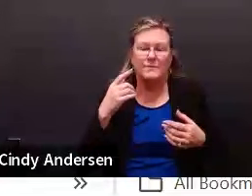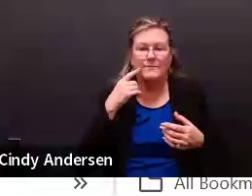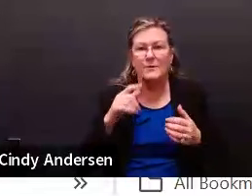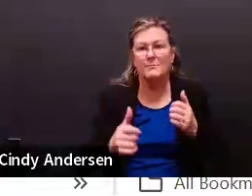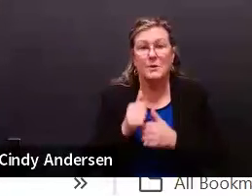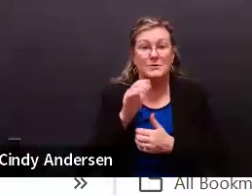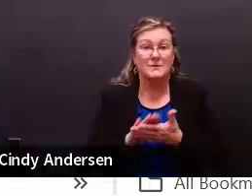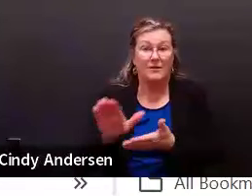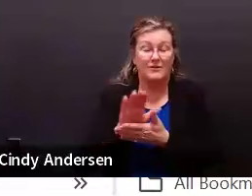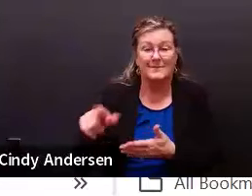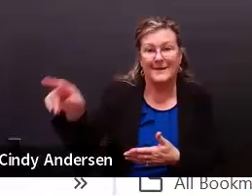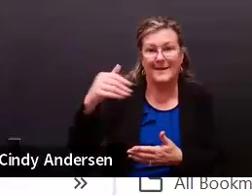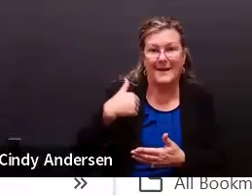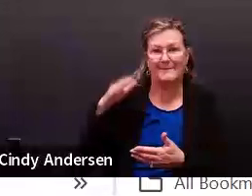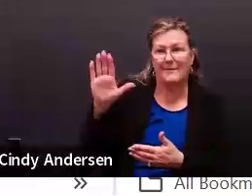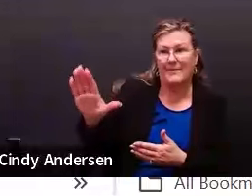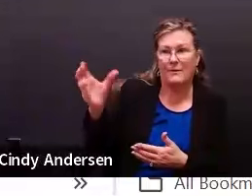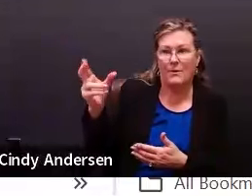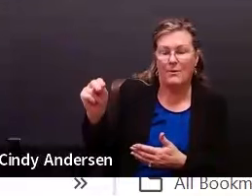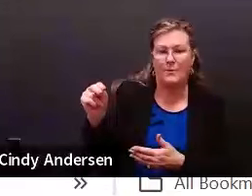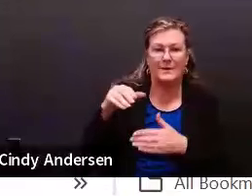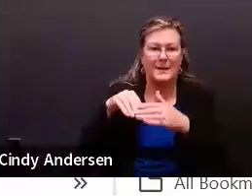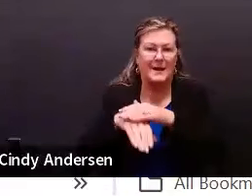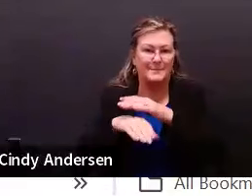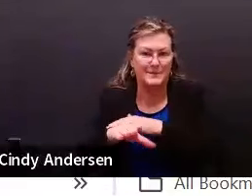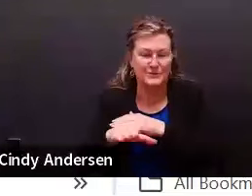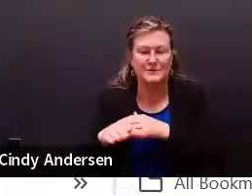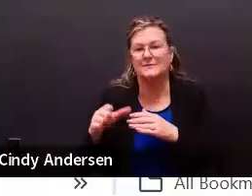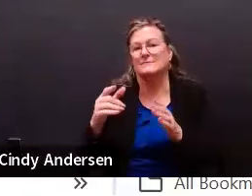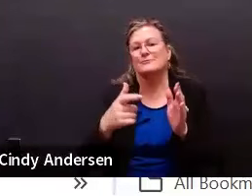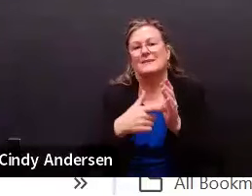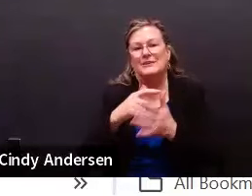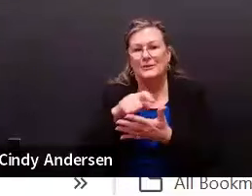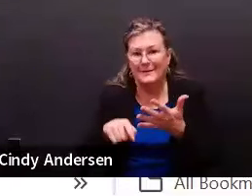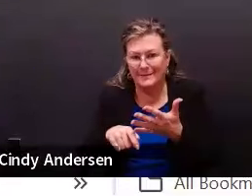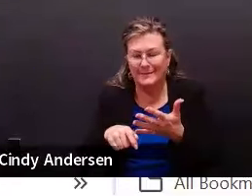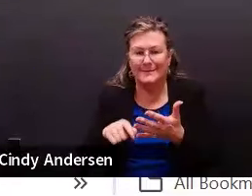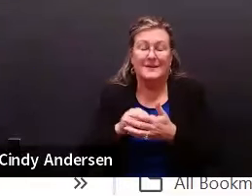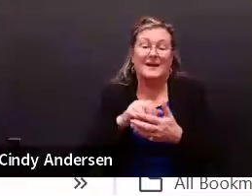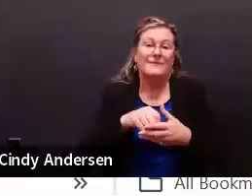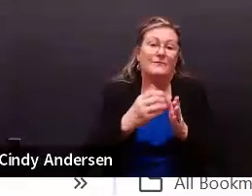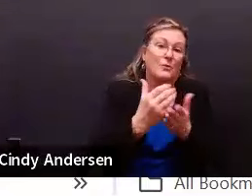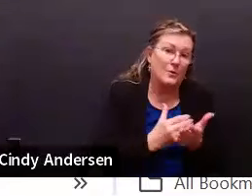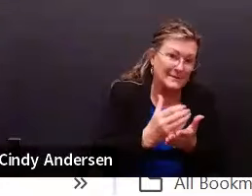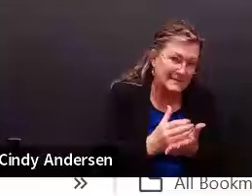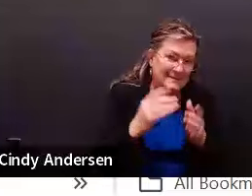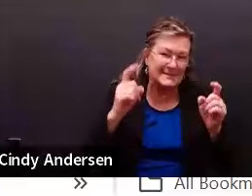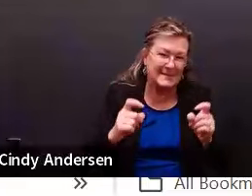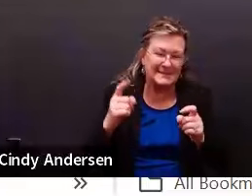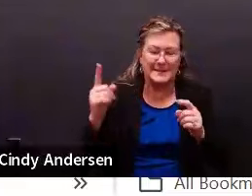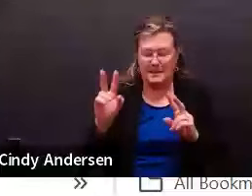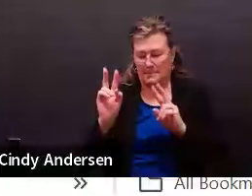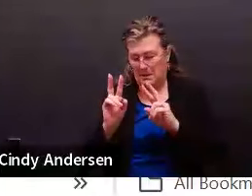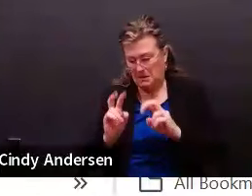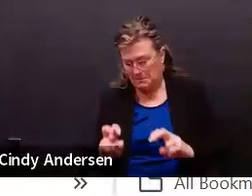most colleges have their own admissions and entrance criteria, and that can involve courses and testing. So they might look more closely at